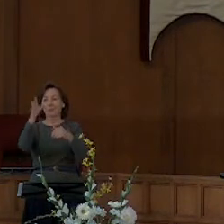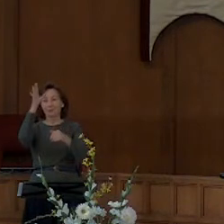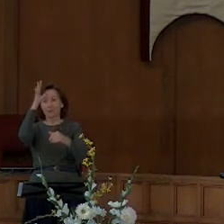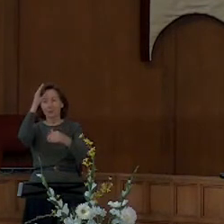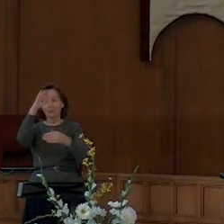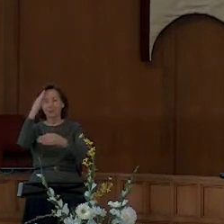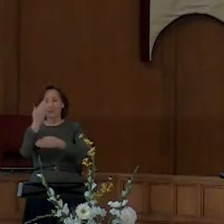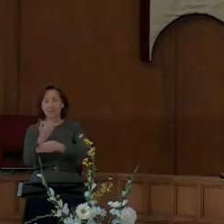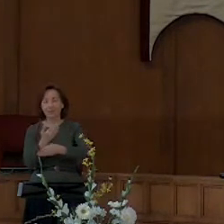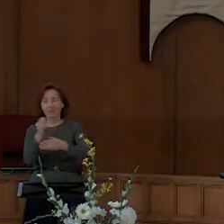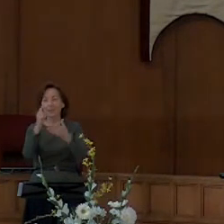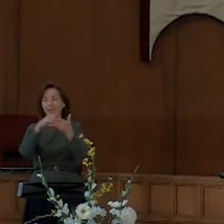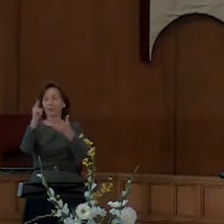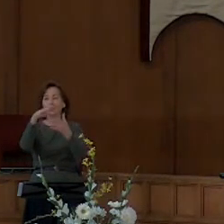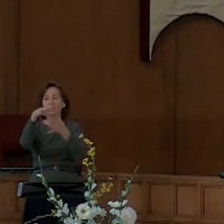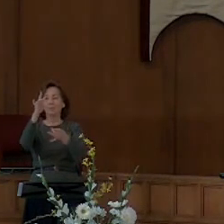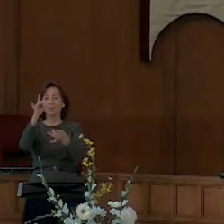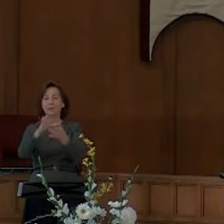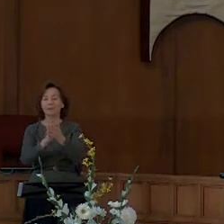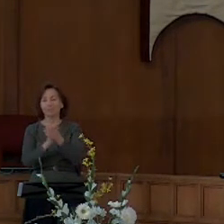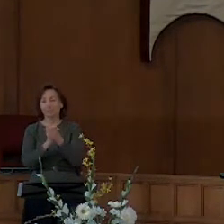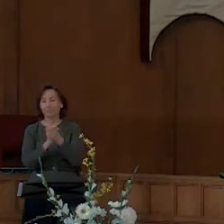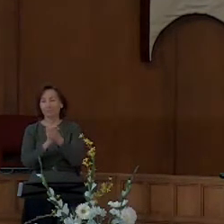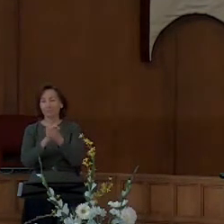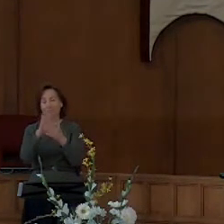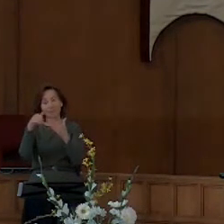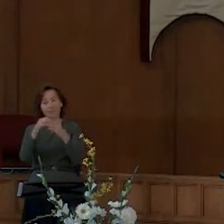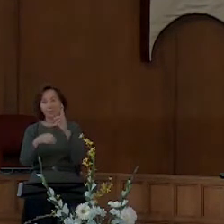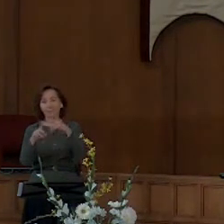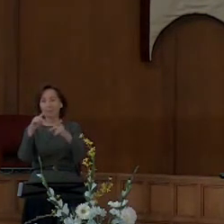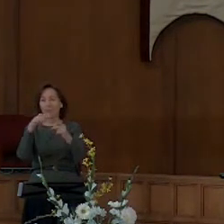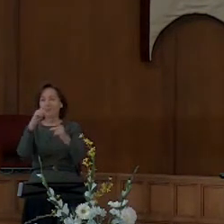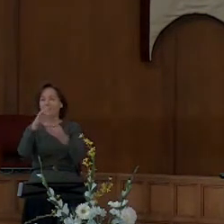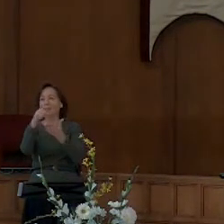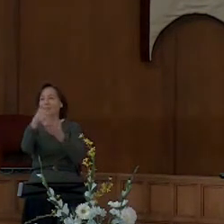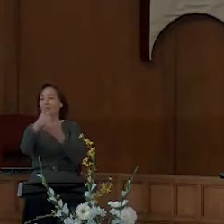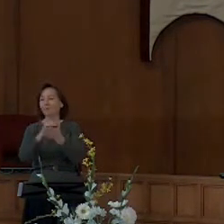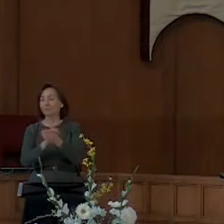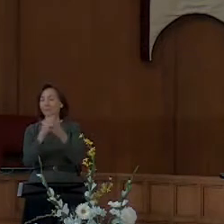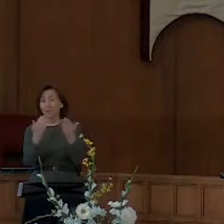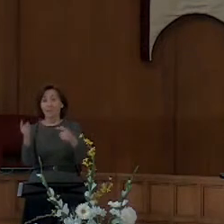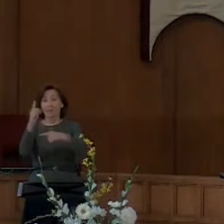of the Son and of the Holy Spirit. And everyone said, amen.